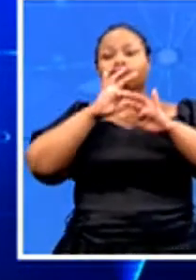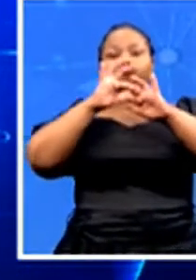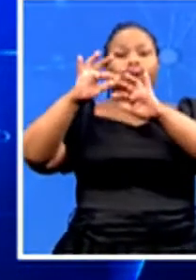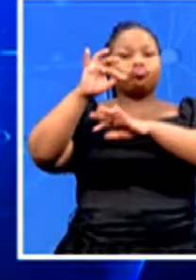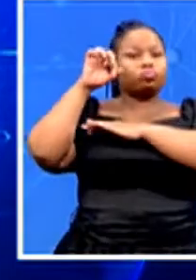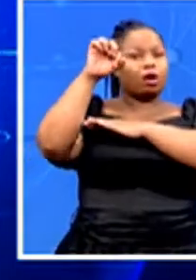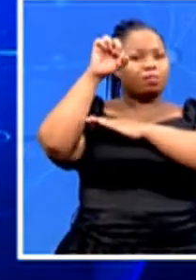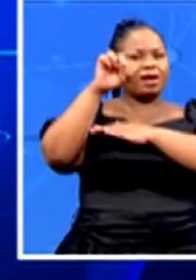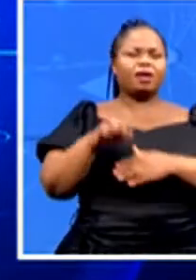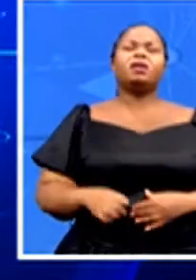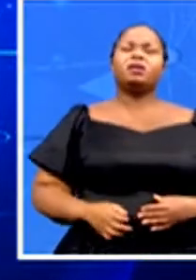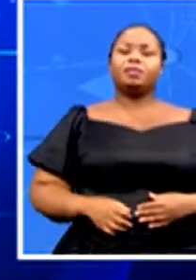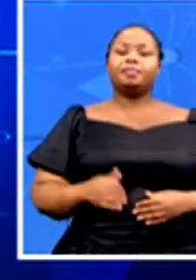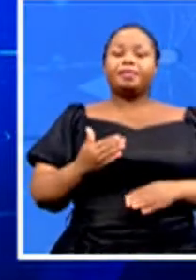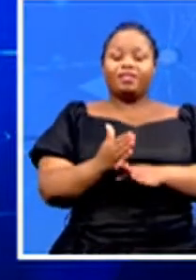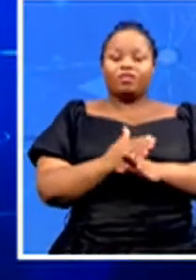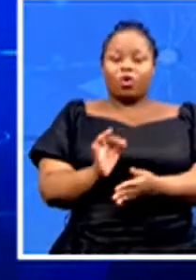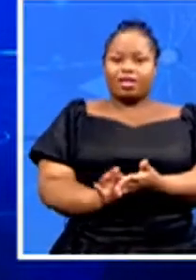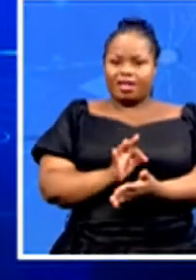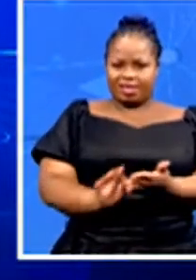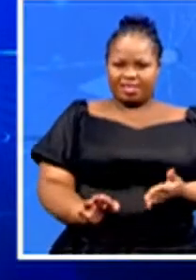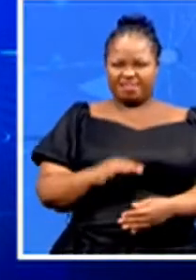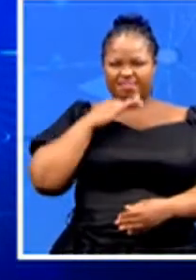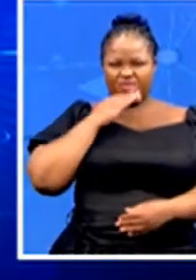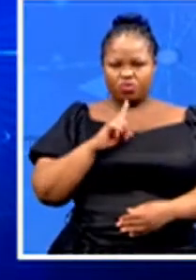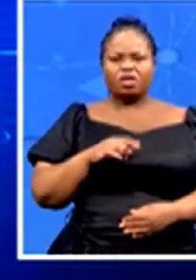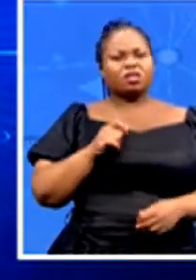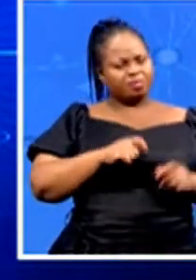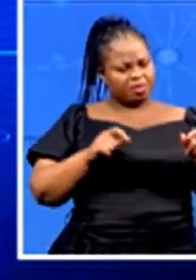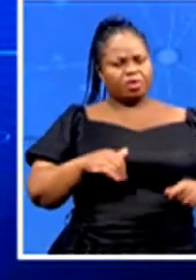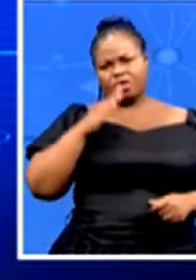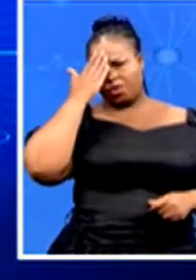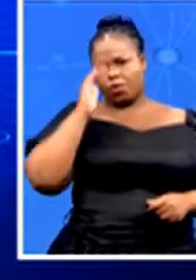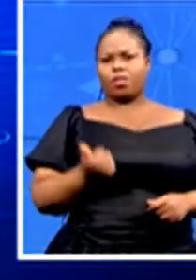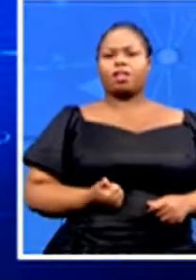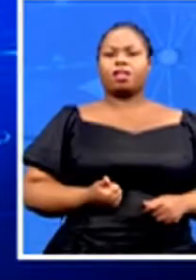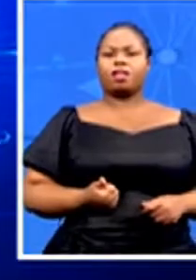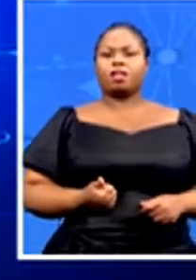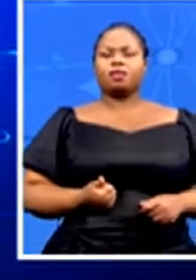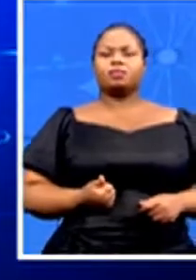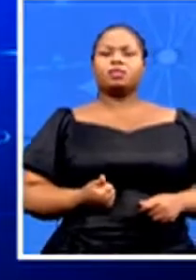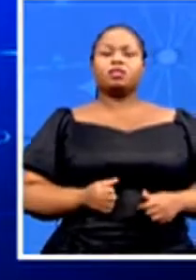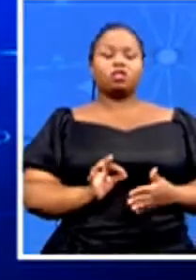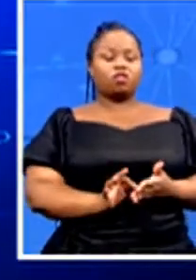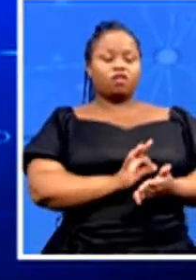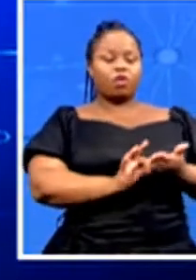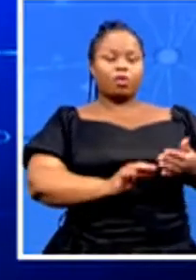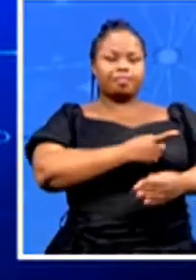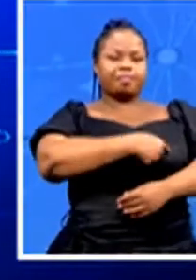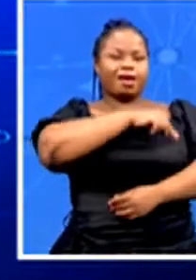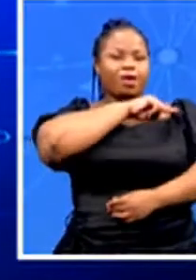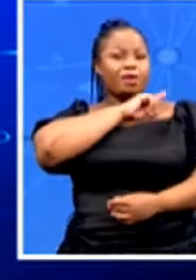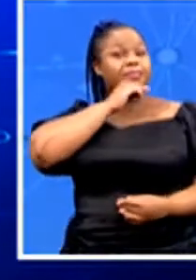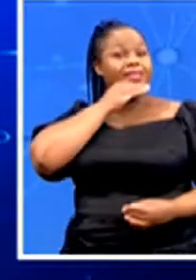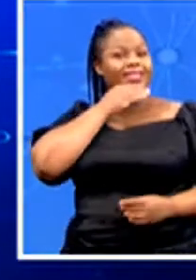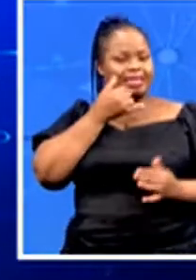people realize that they've got the power of the vote and they can negotiate. That's the time to negotiate and use different means. It could